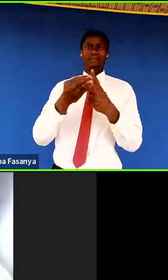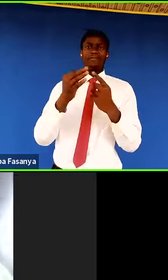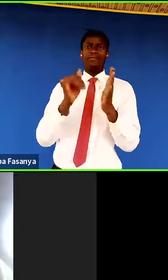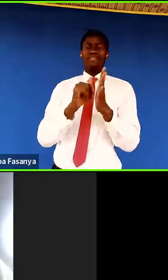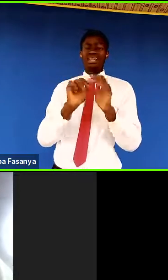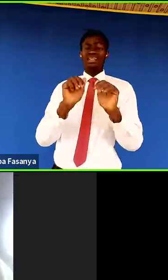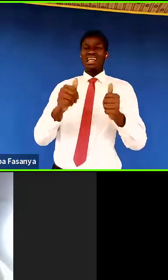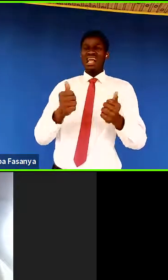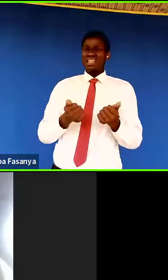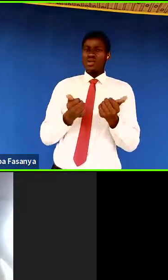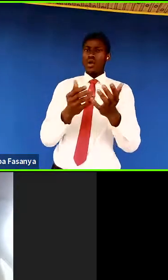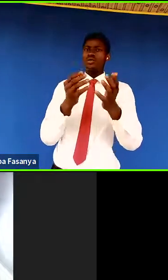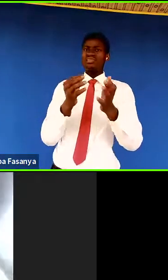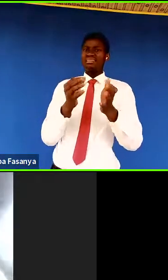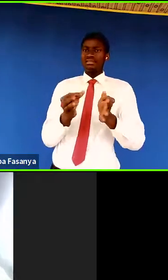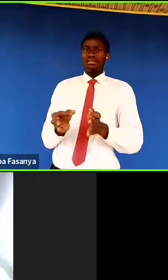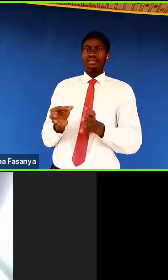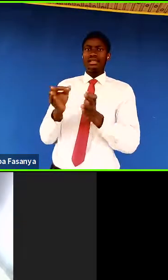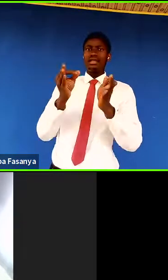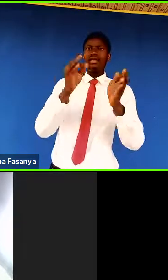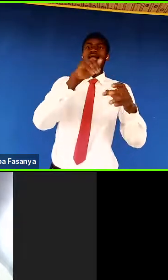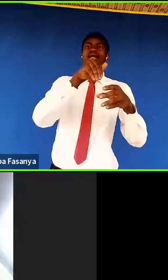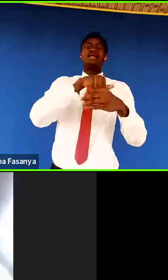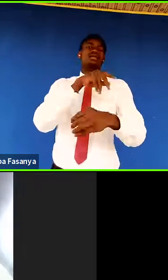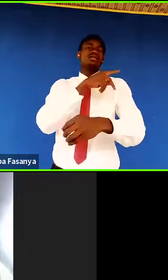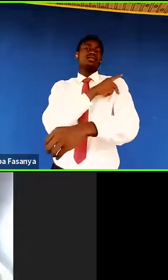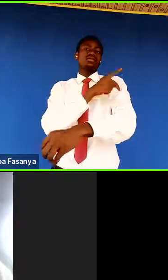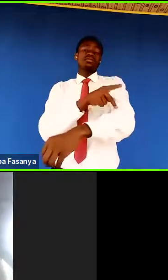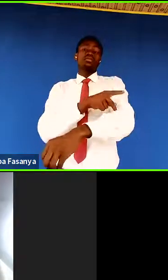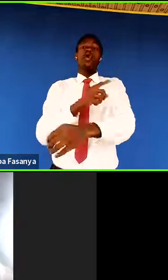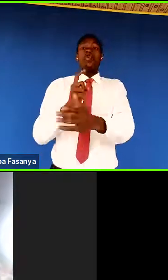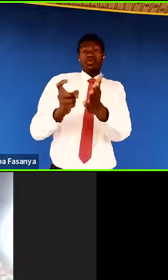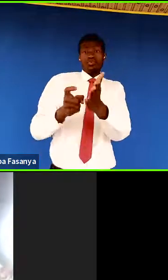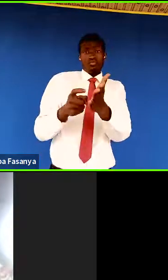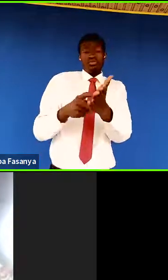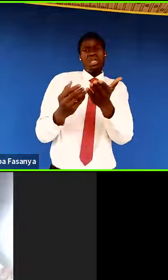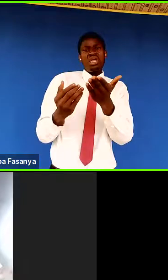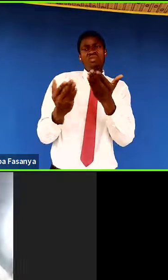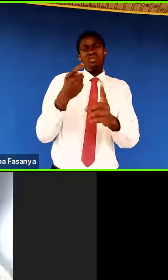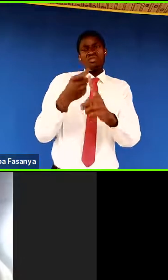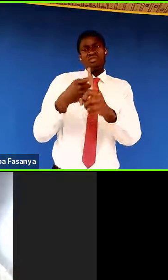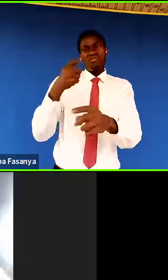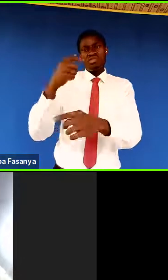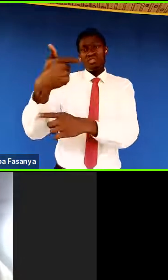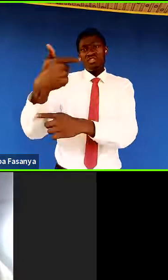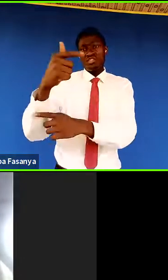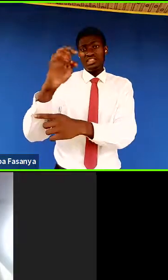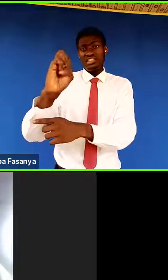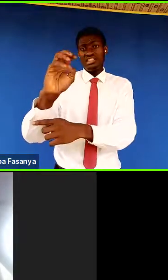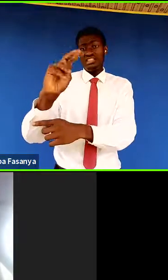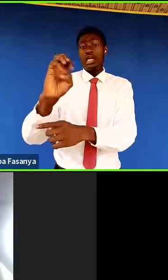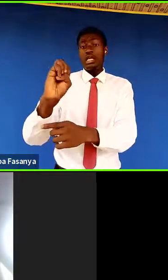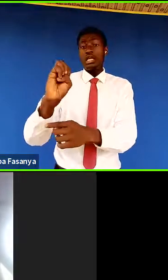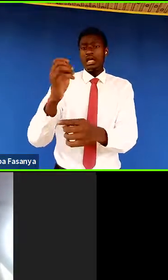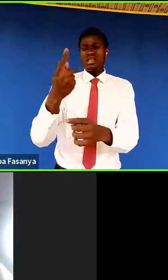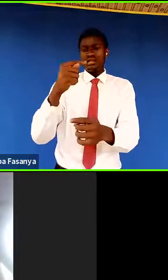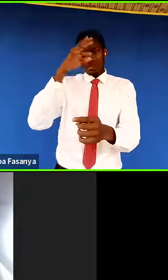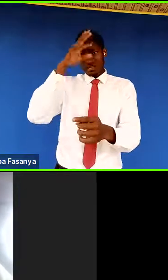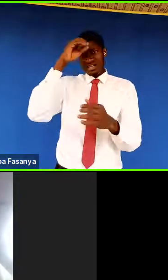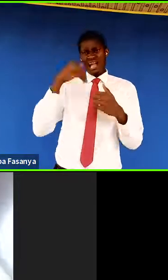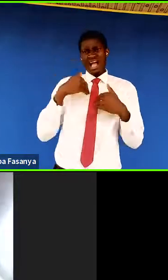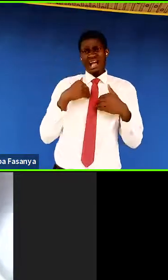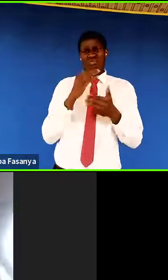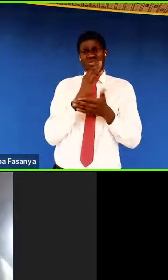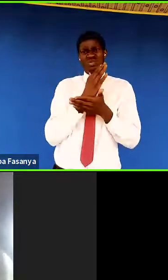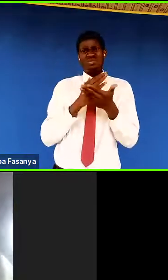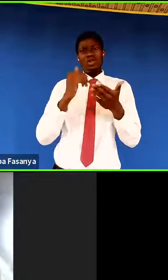in conception. Sometimes it could be genetics, okay? The man has some genetic abnormalities, okay? He